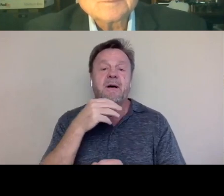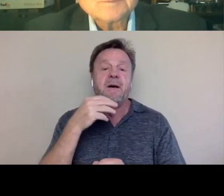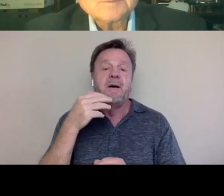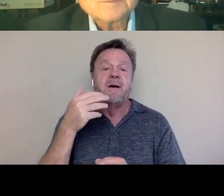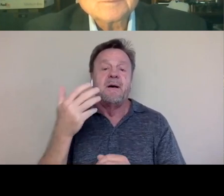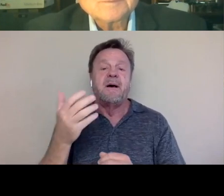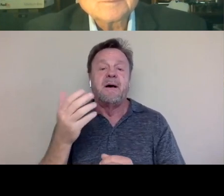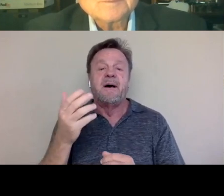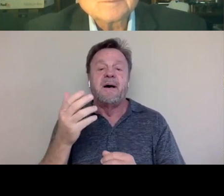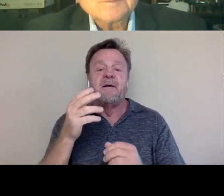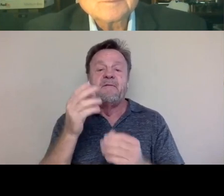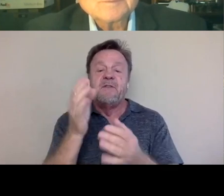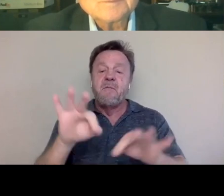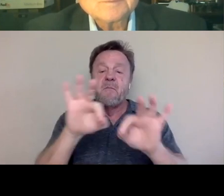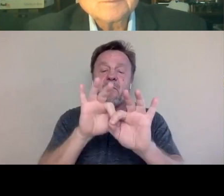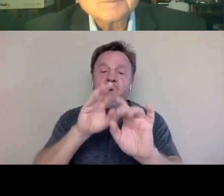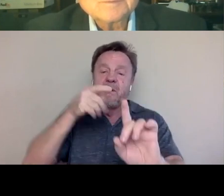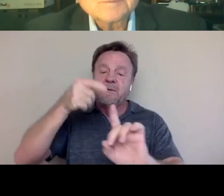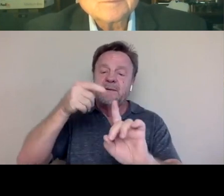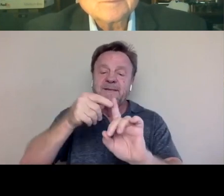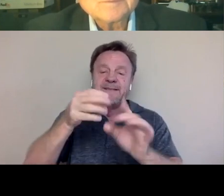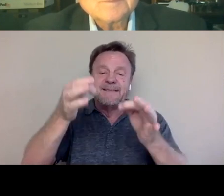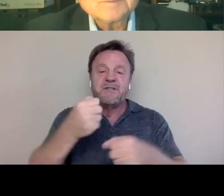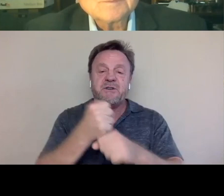the key decision makers at FDIC,